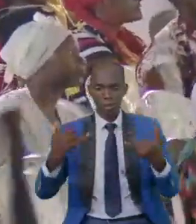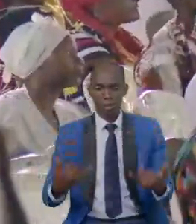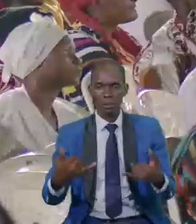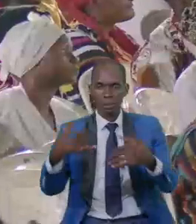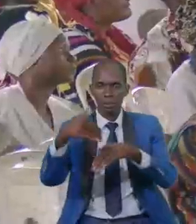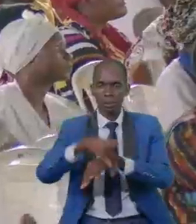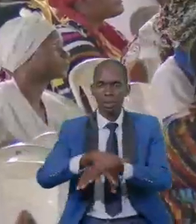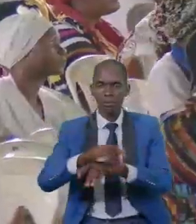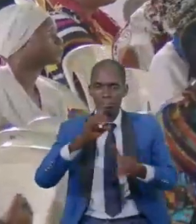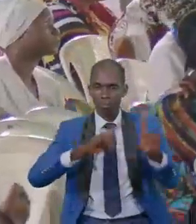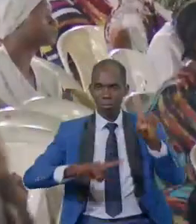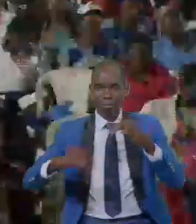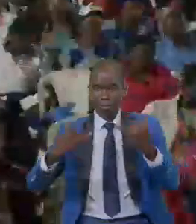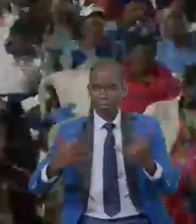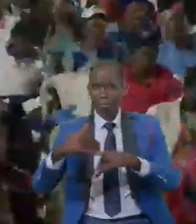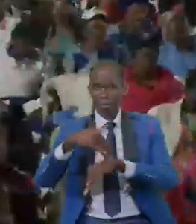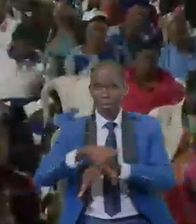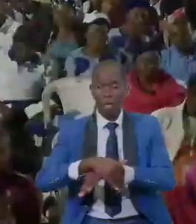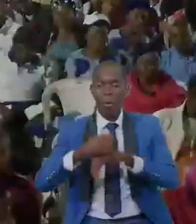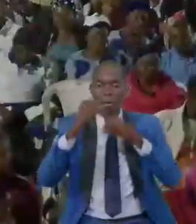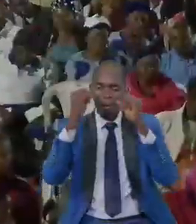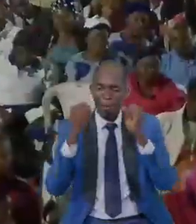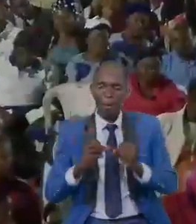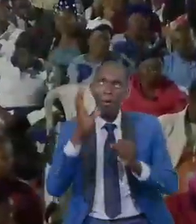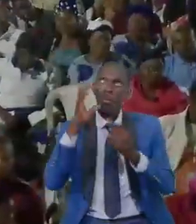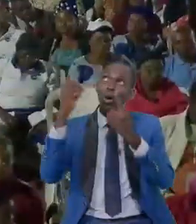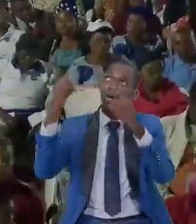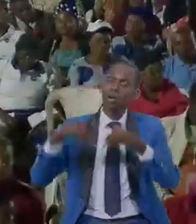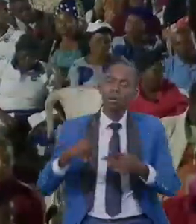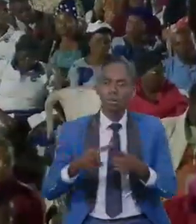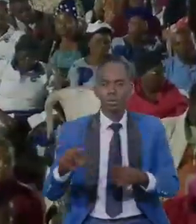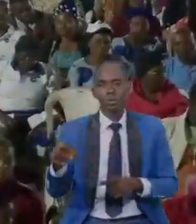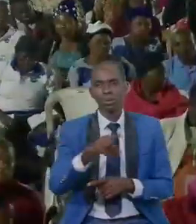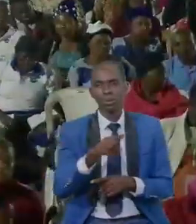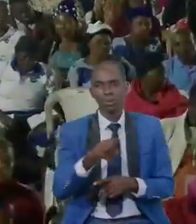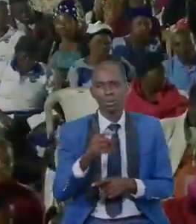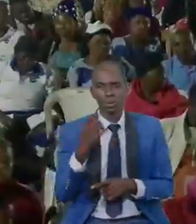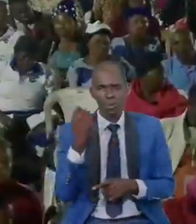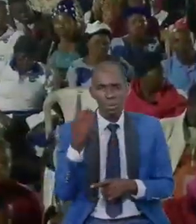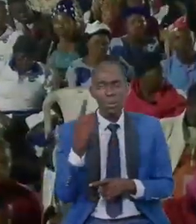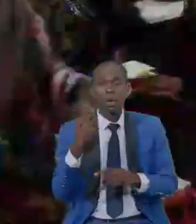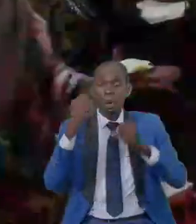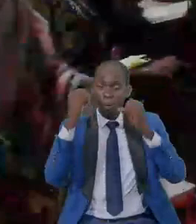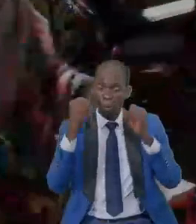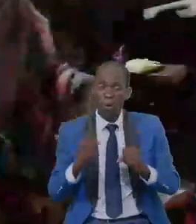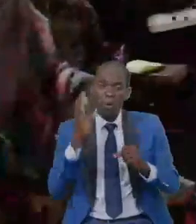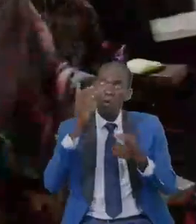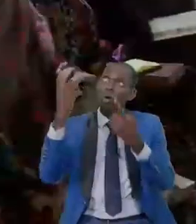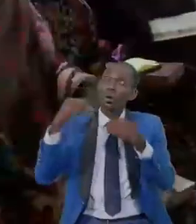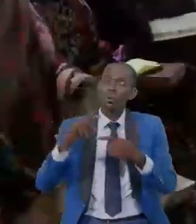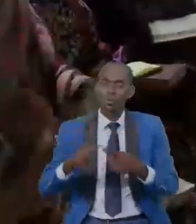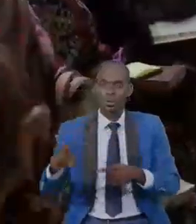Power will come to you. I said power will come to you.